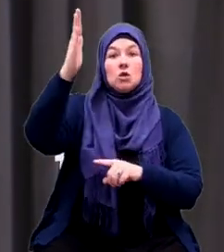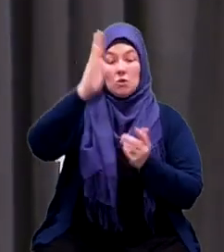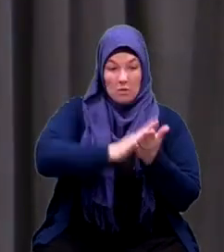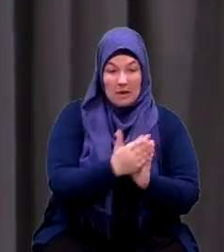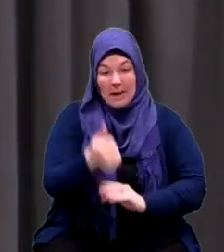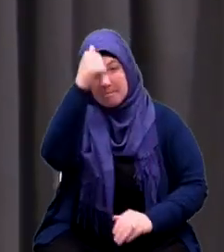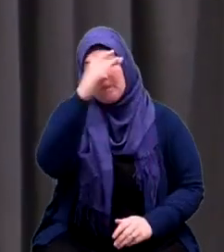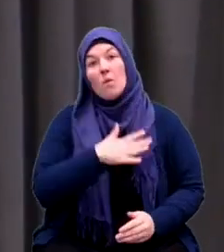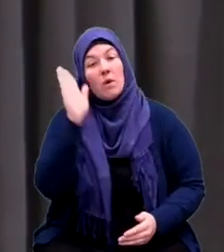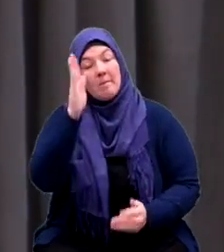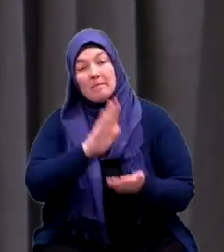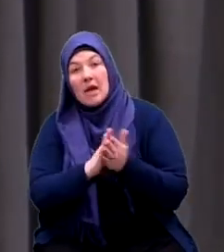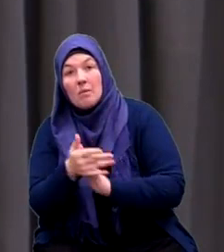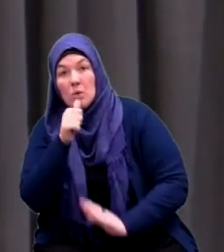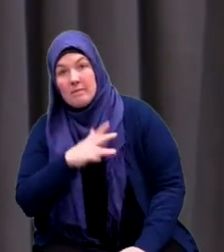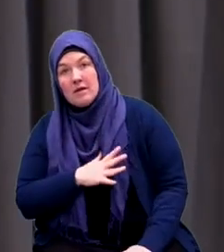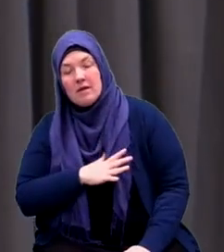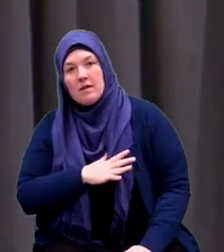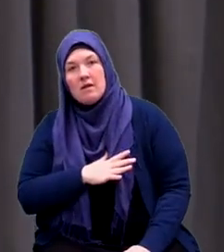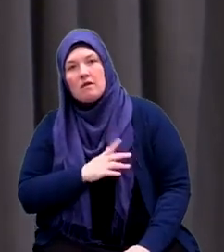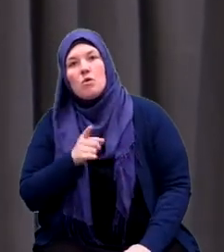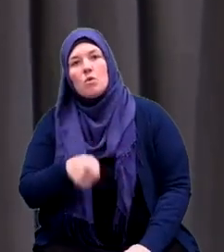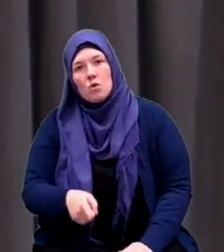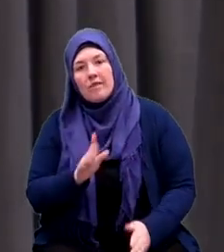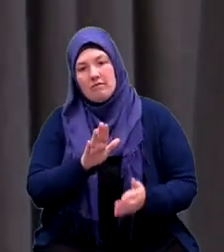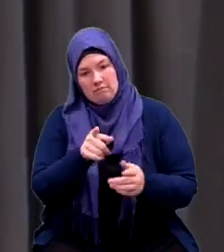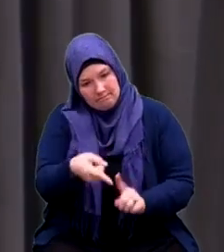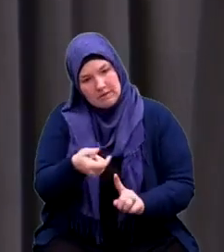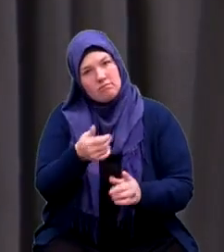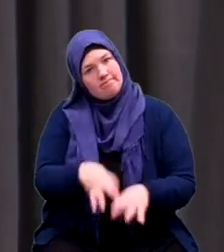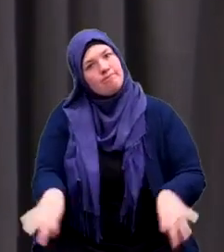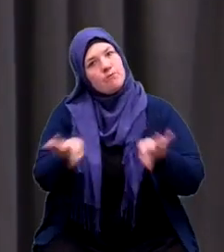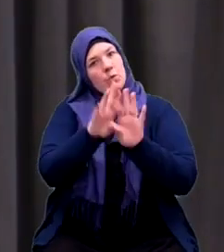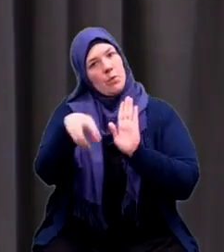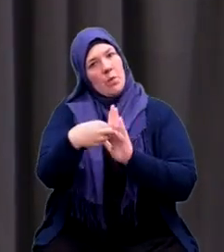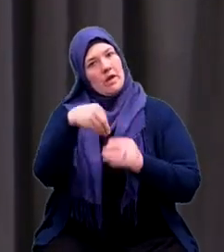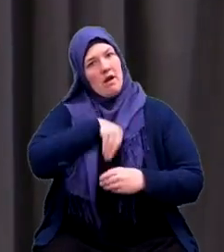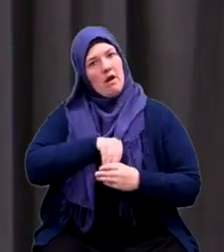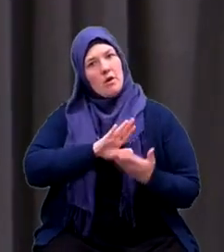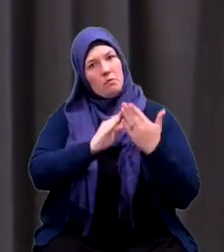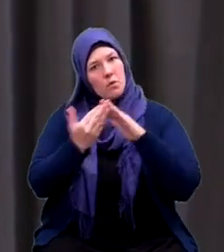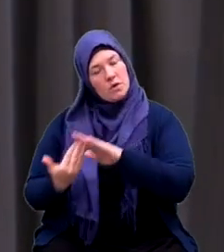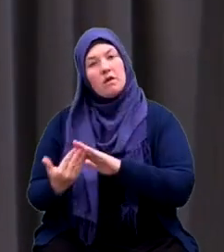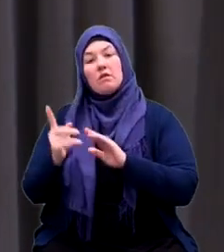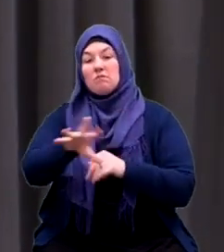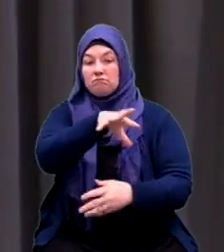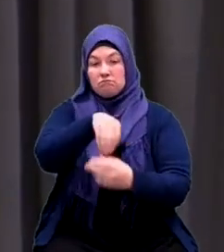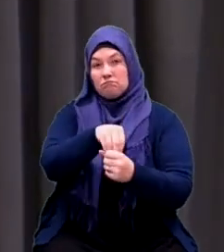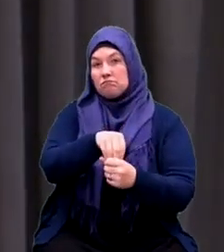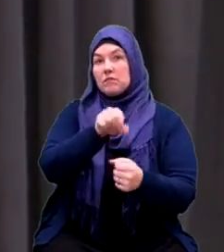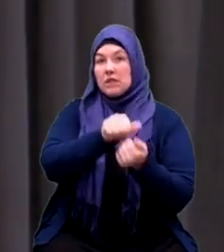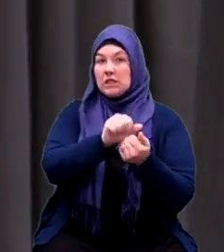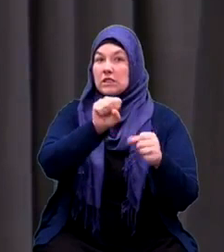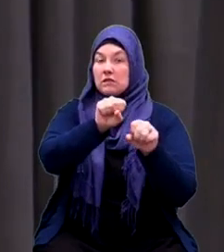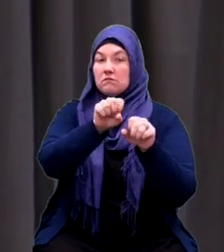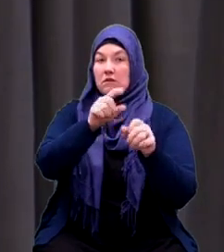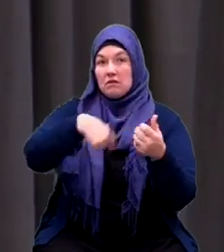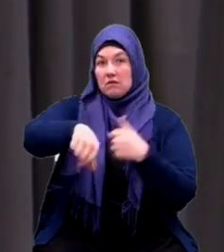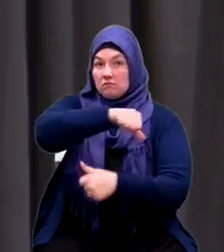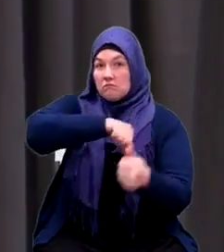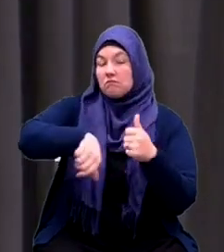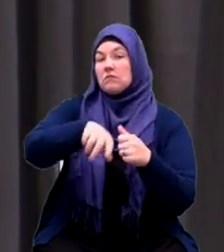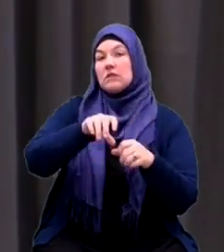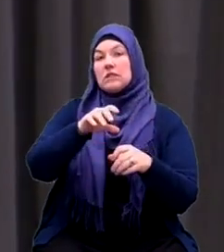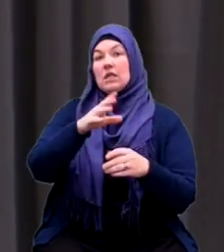women who are members of our community, members of our society, citizens of this